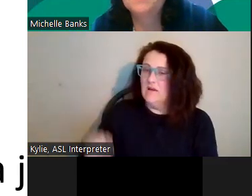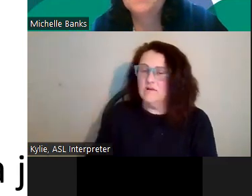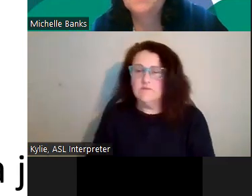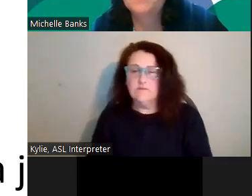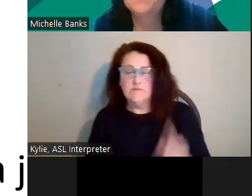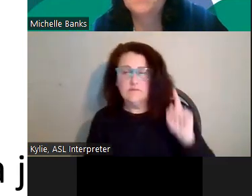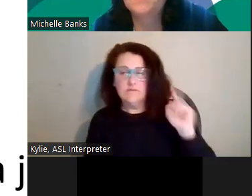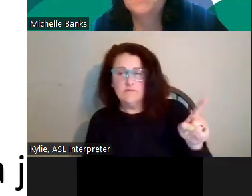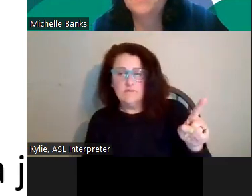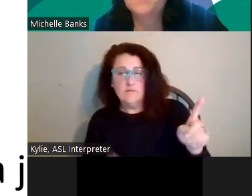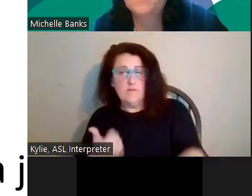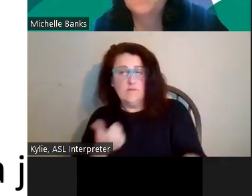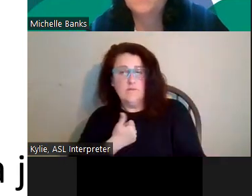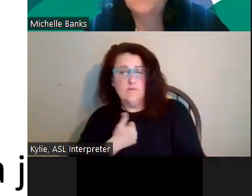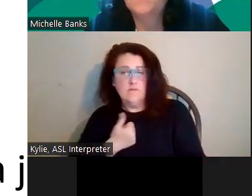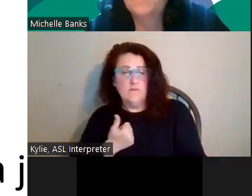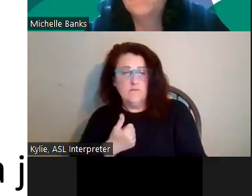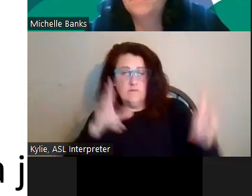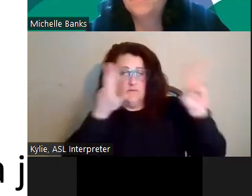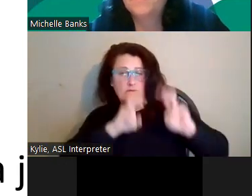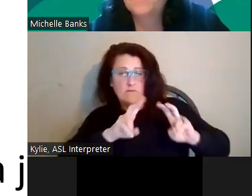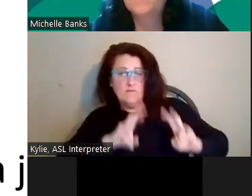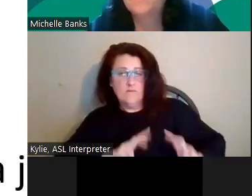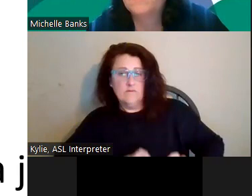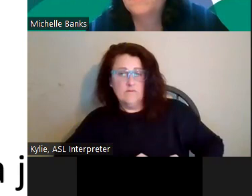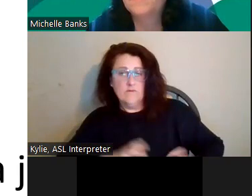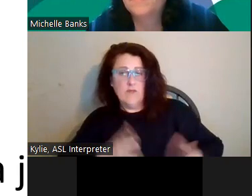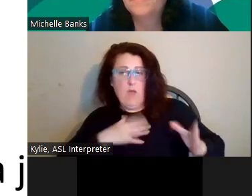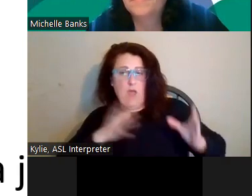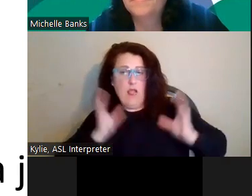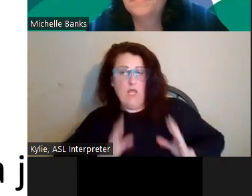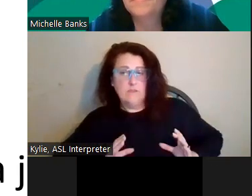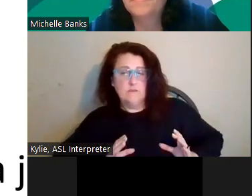self-care assessments with a few of my clients.